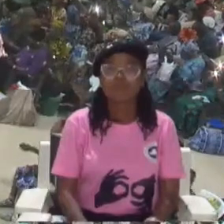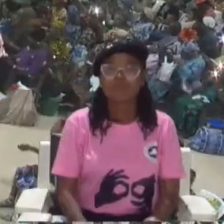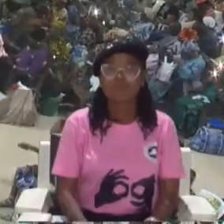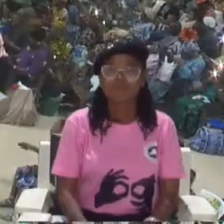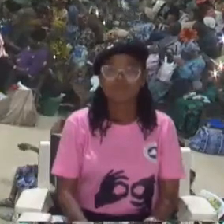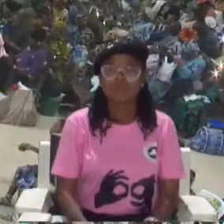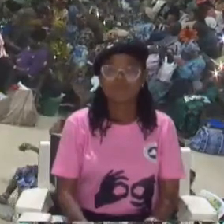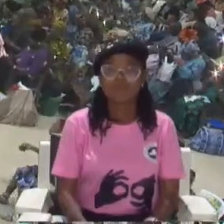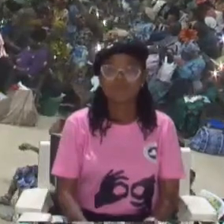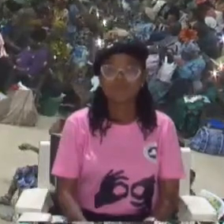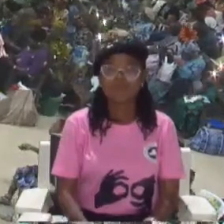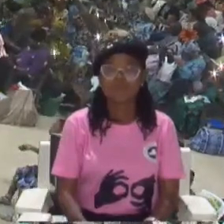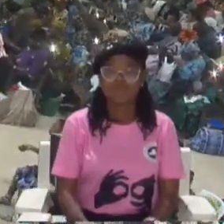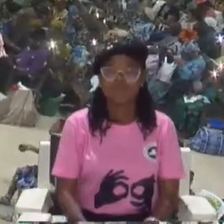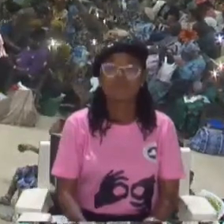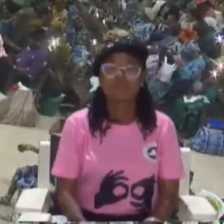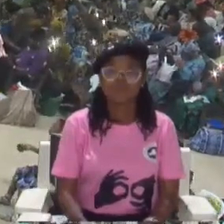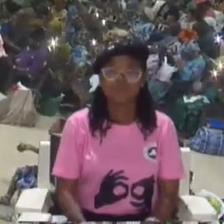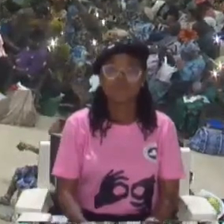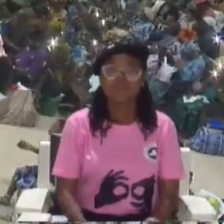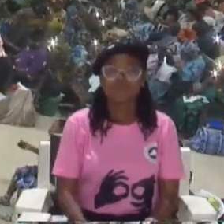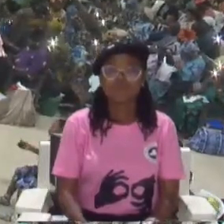Oh, okay. Thank you.